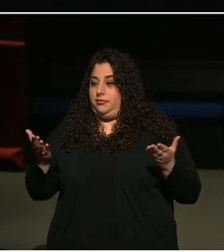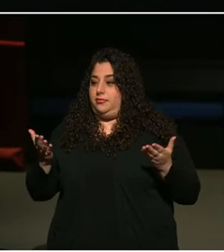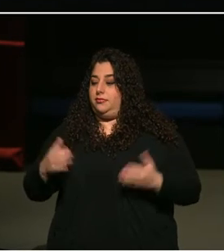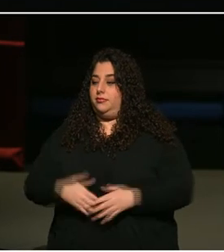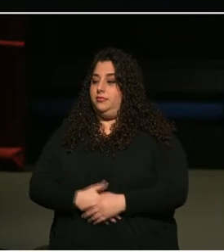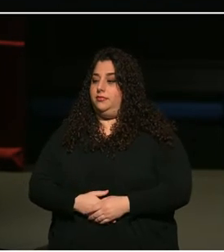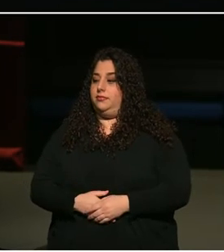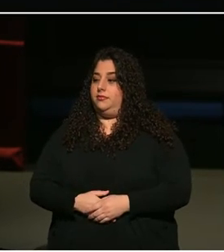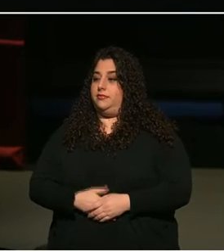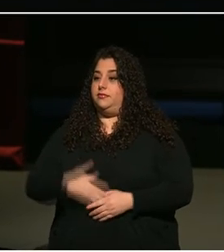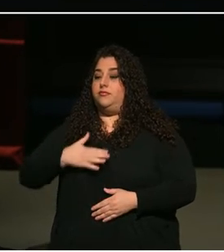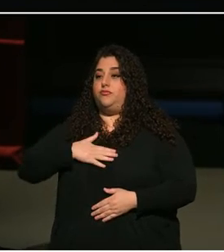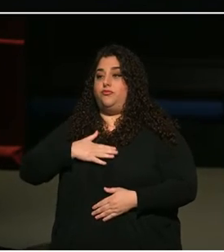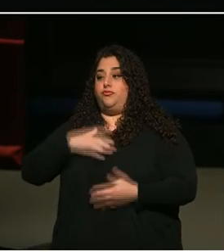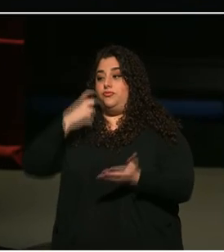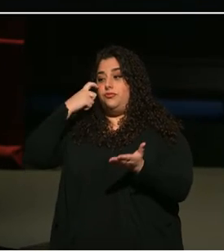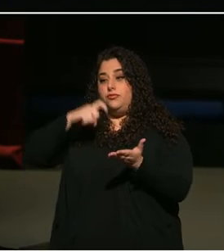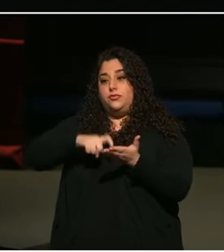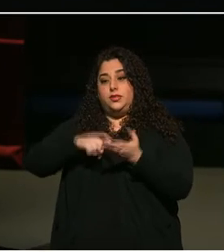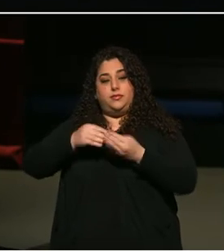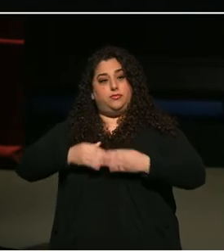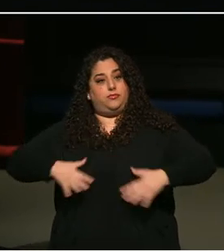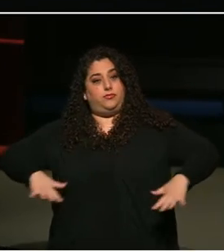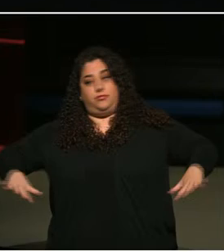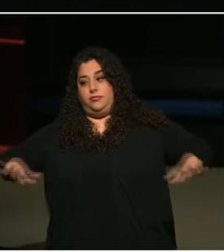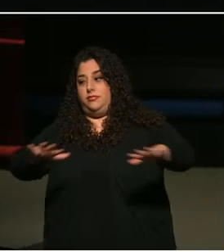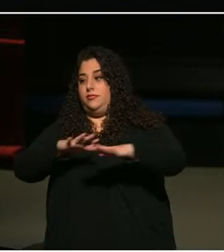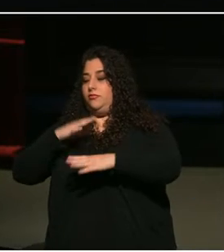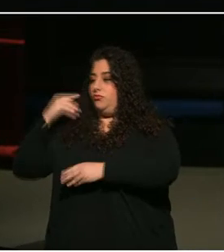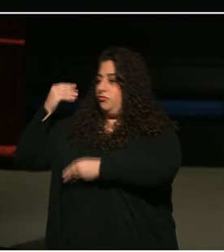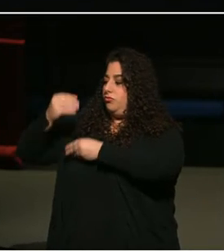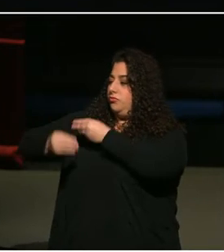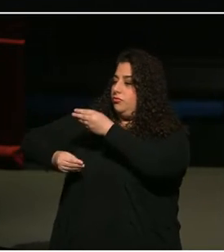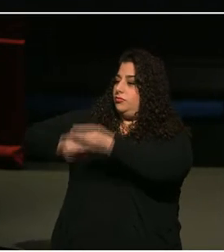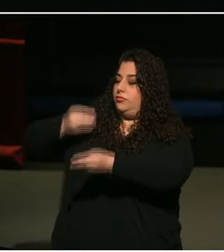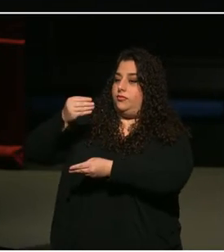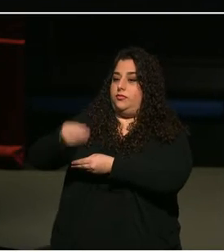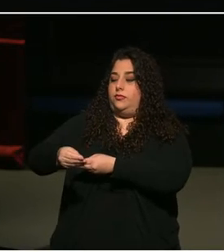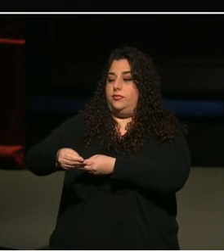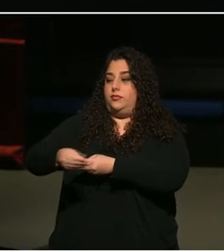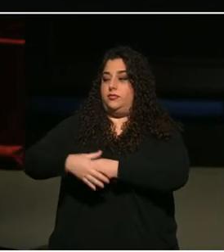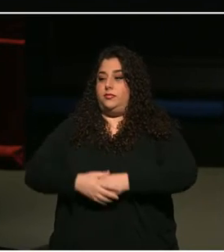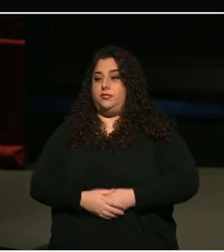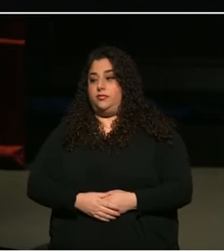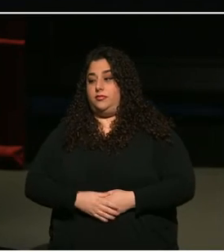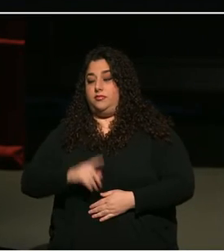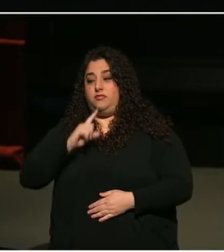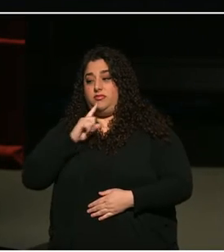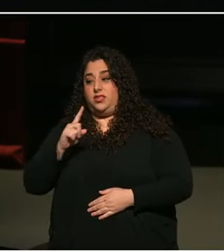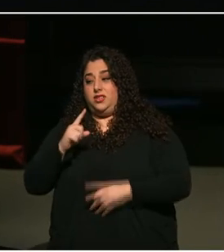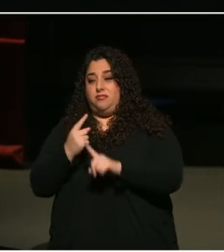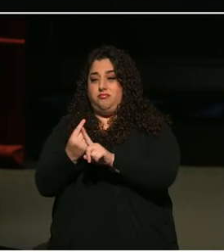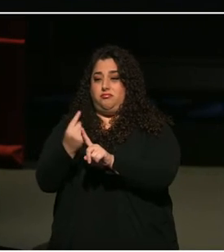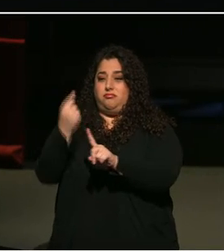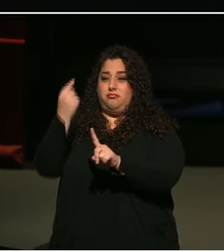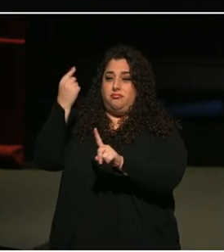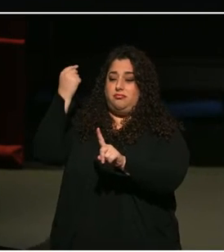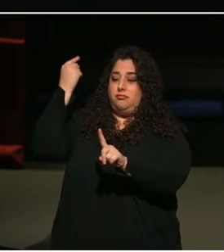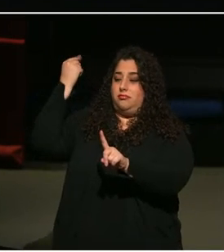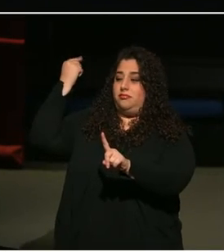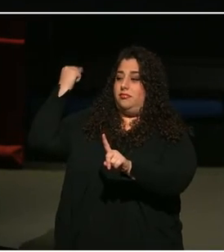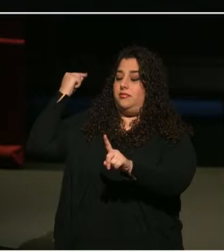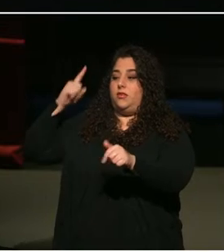land and our ancestors. Their presence here as the original inhabitants, heirs,